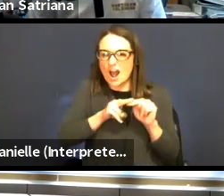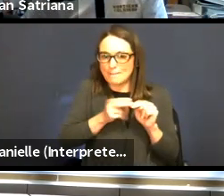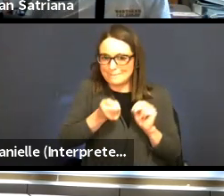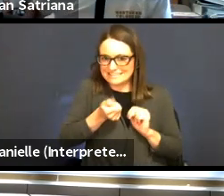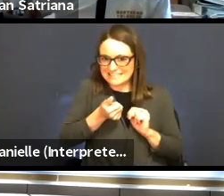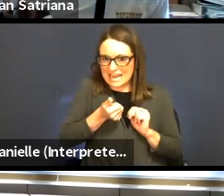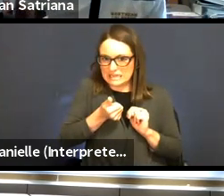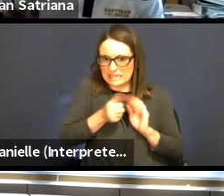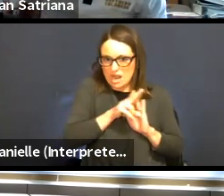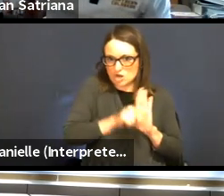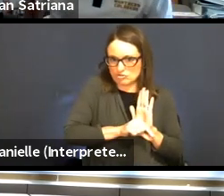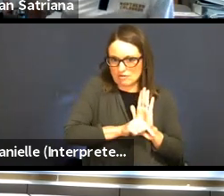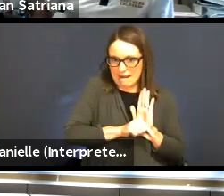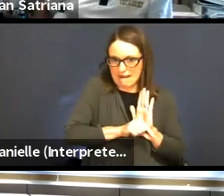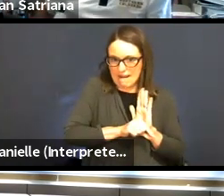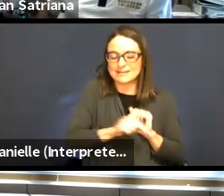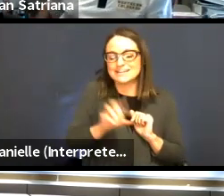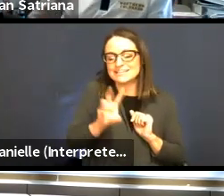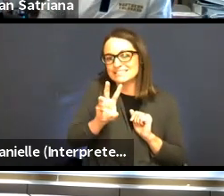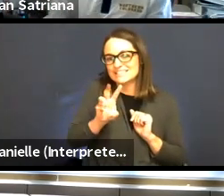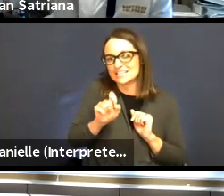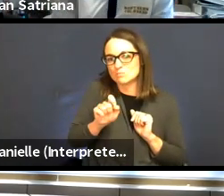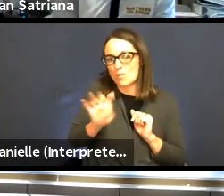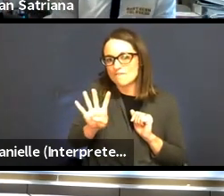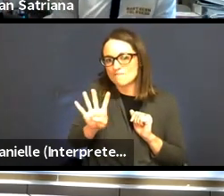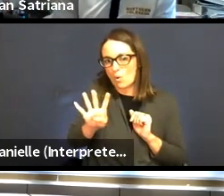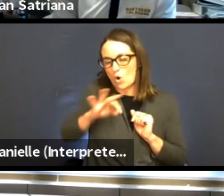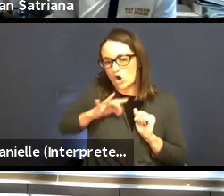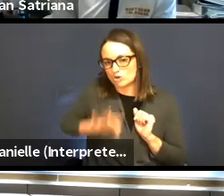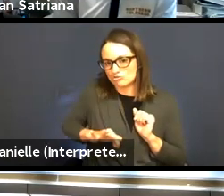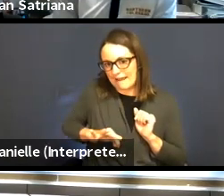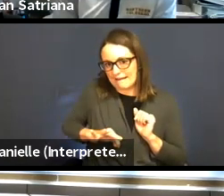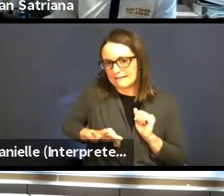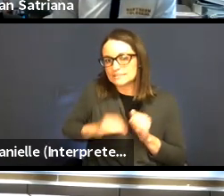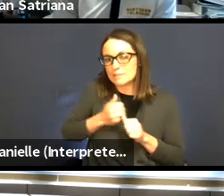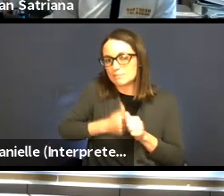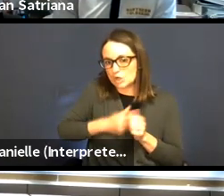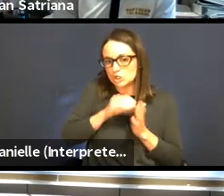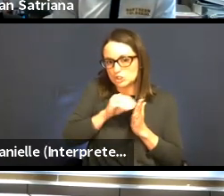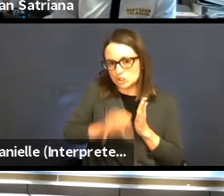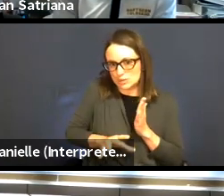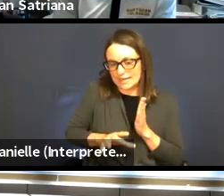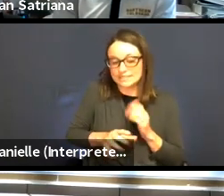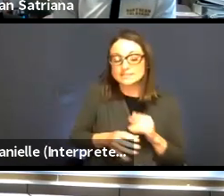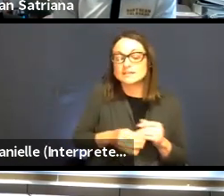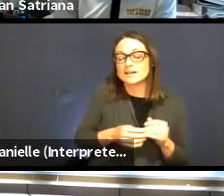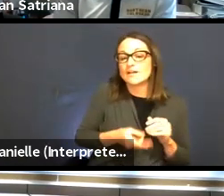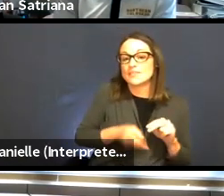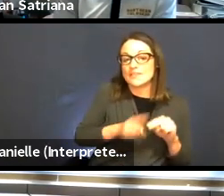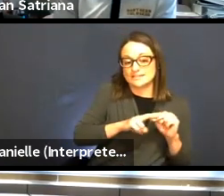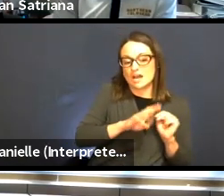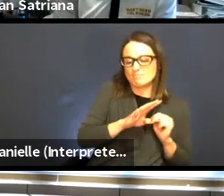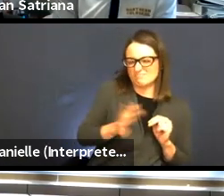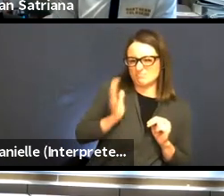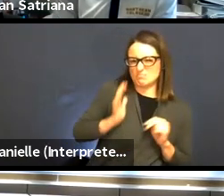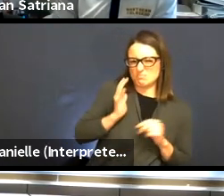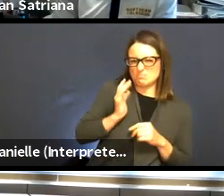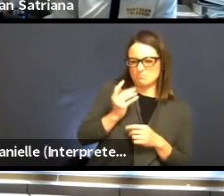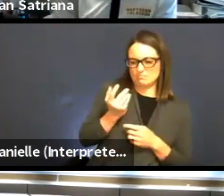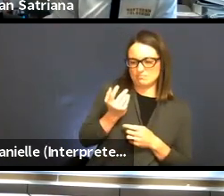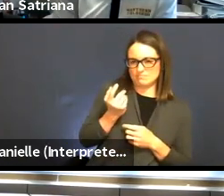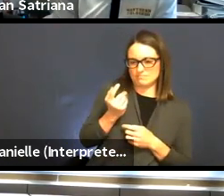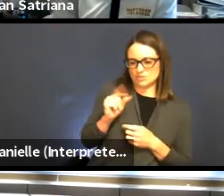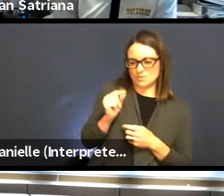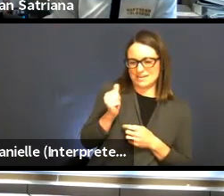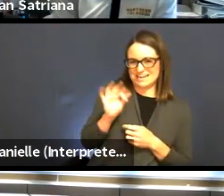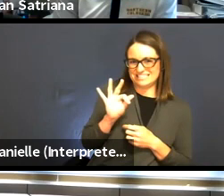undergrad. They're at 6.4 credit hours per student, which is up 0.2 from the prior year. And our